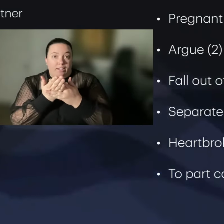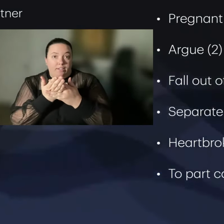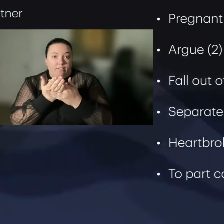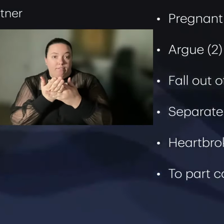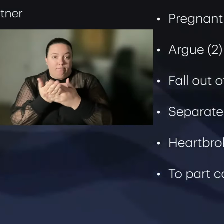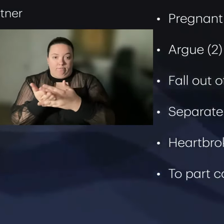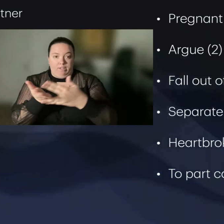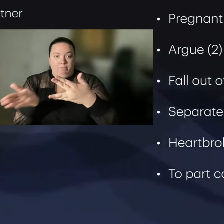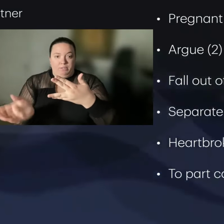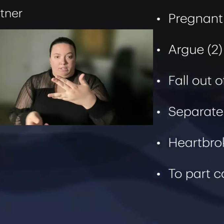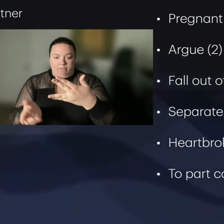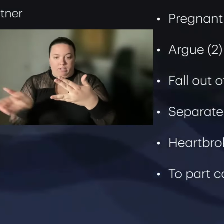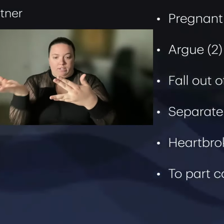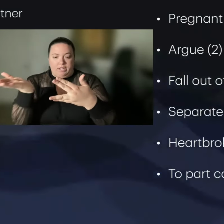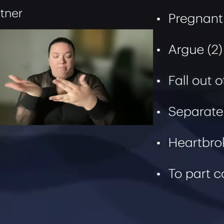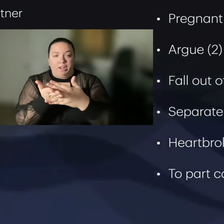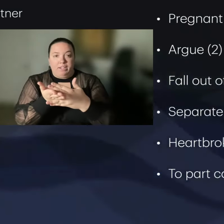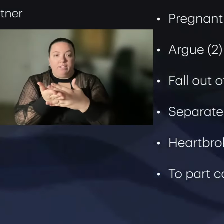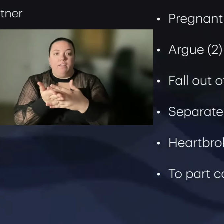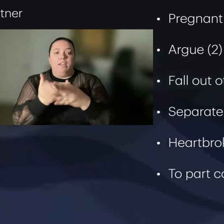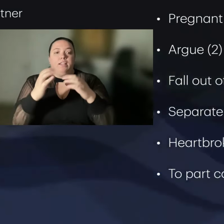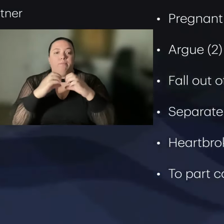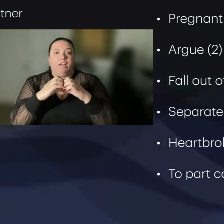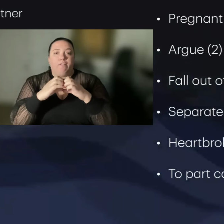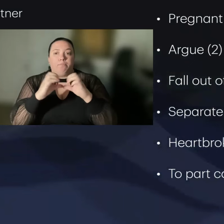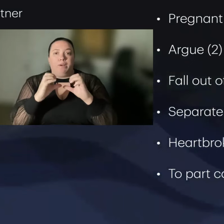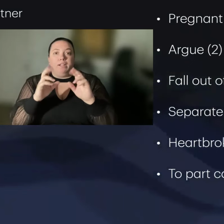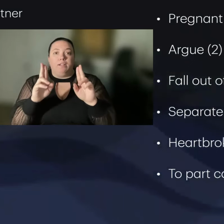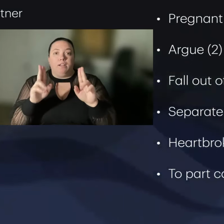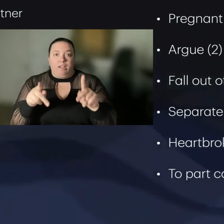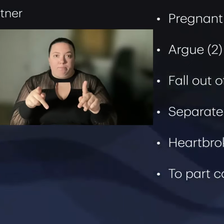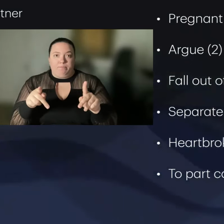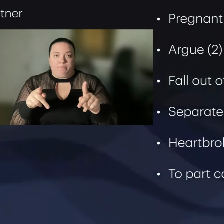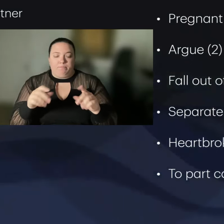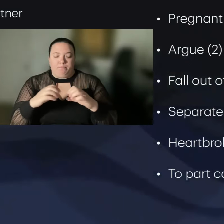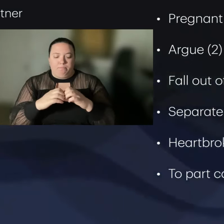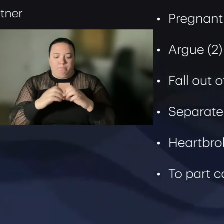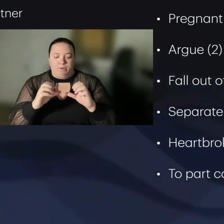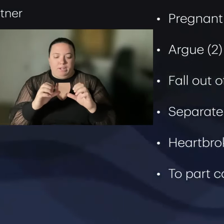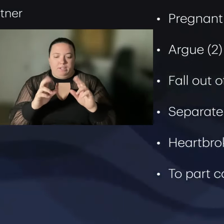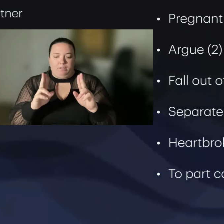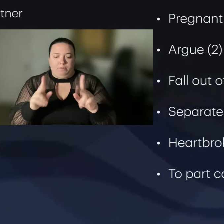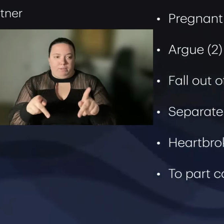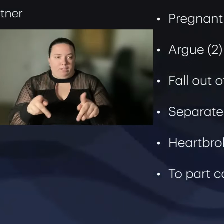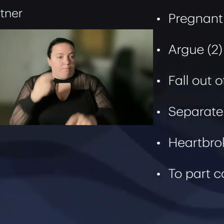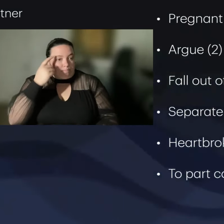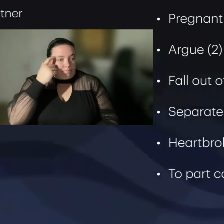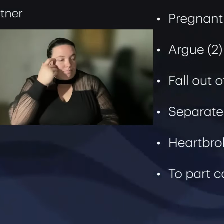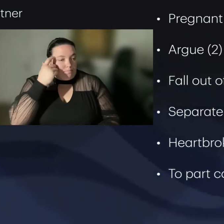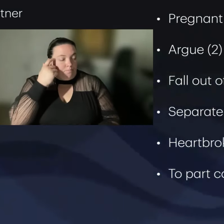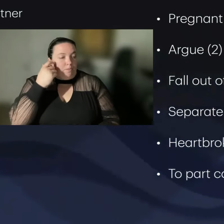a break, in between, right? Take a break, and then we have break up, break